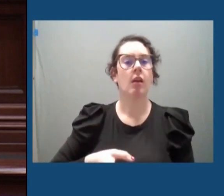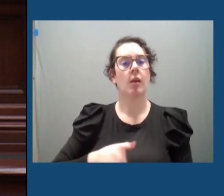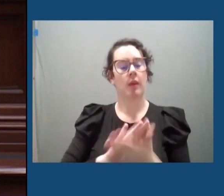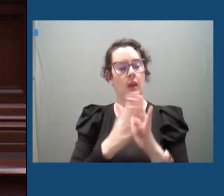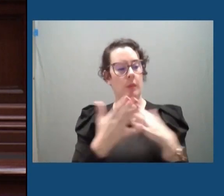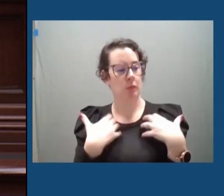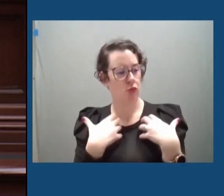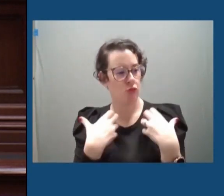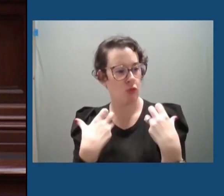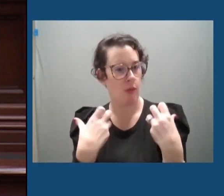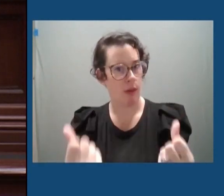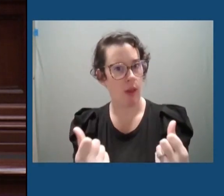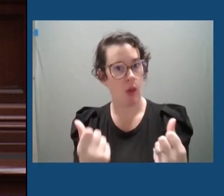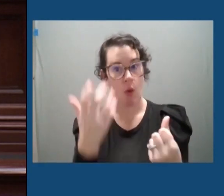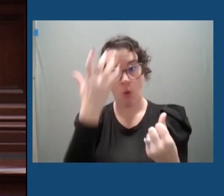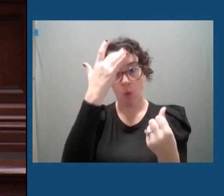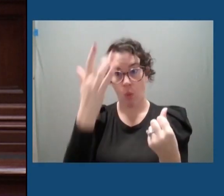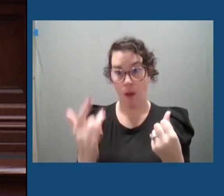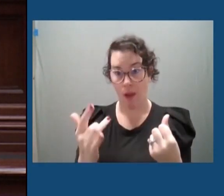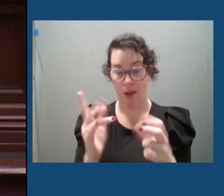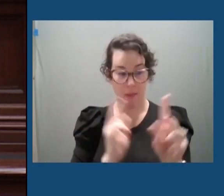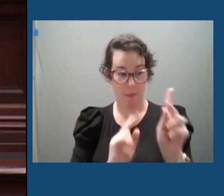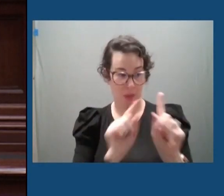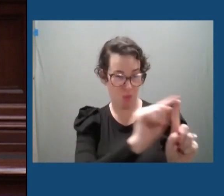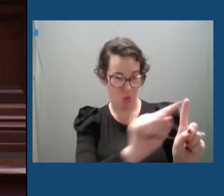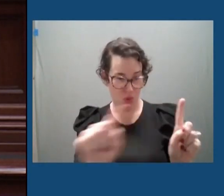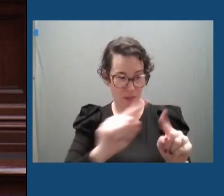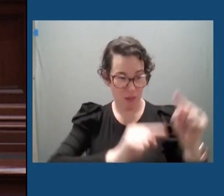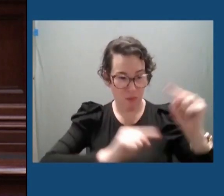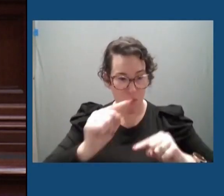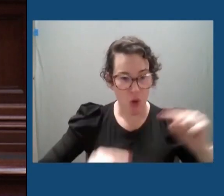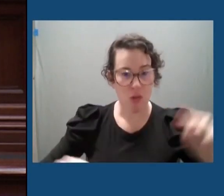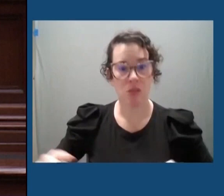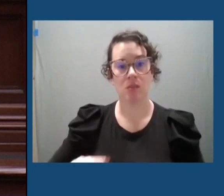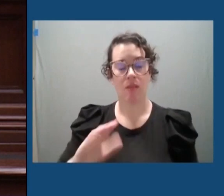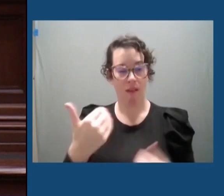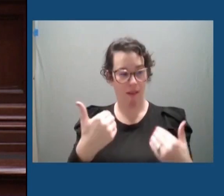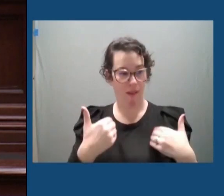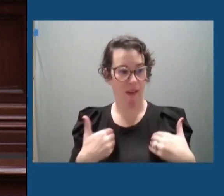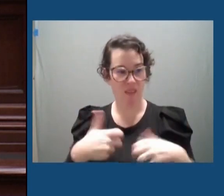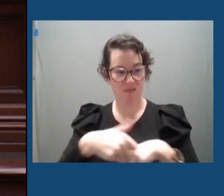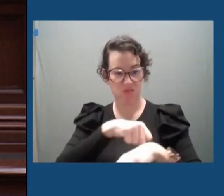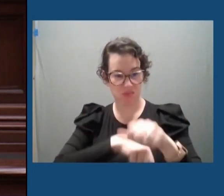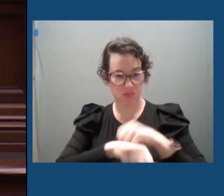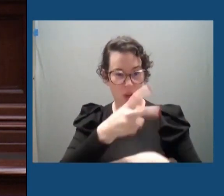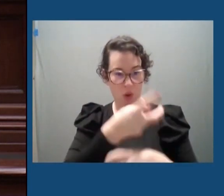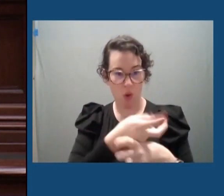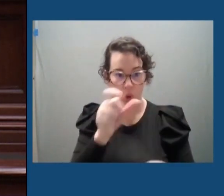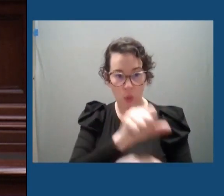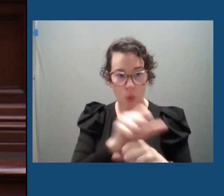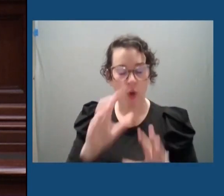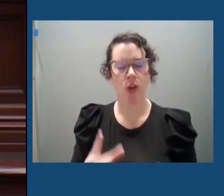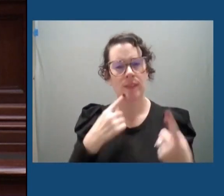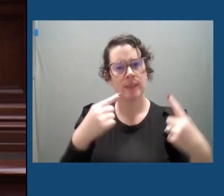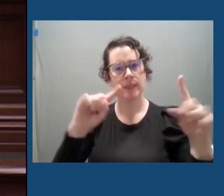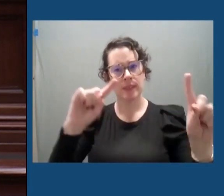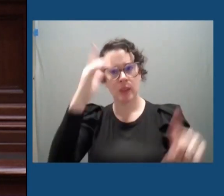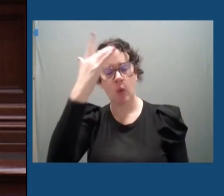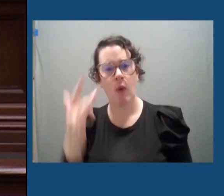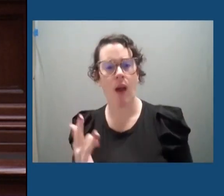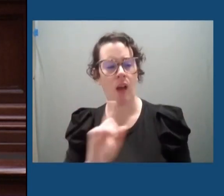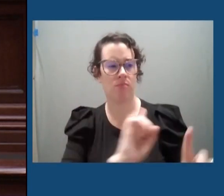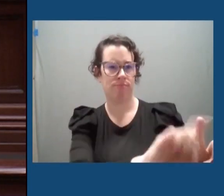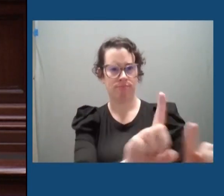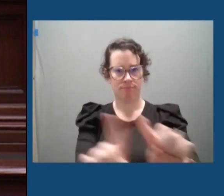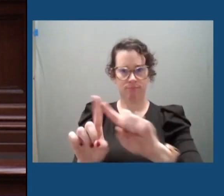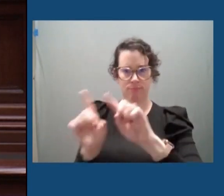diversity and the industry of our people. We succeed because of our contrasts and our amazing differences, because we